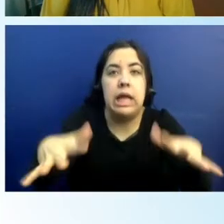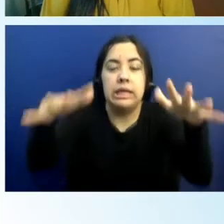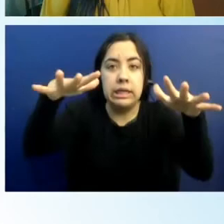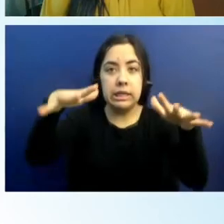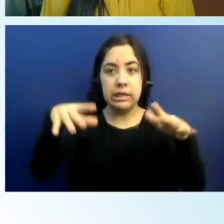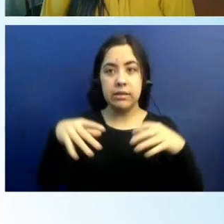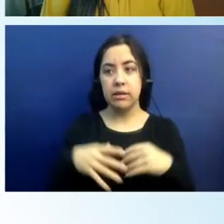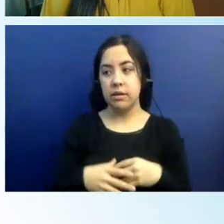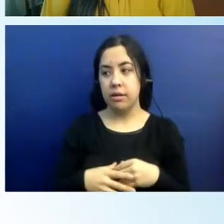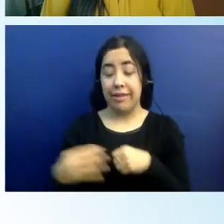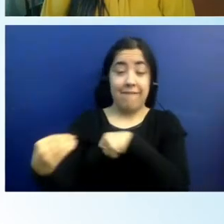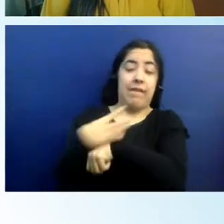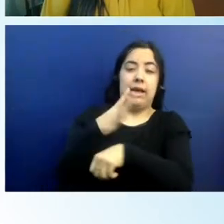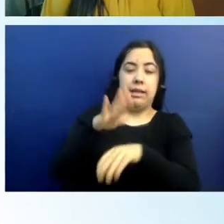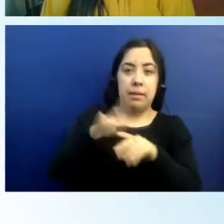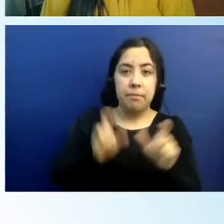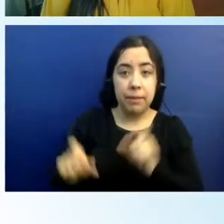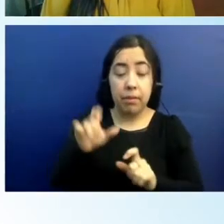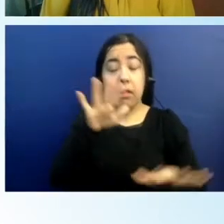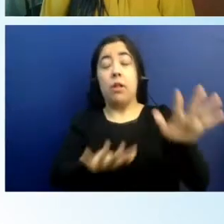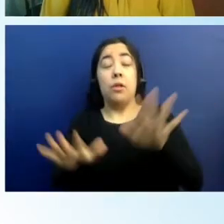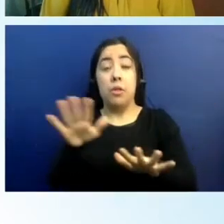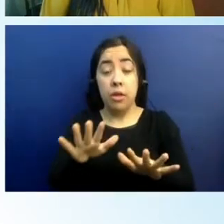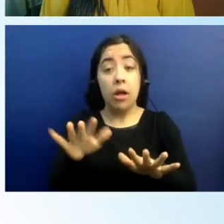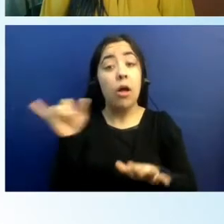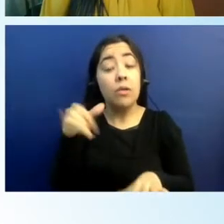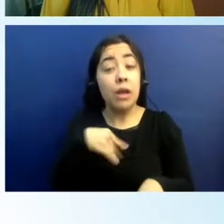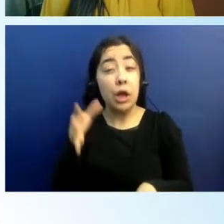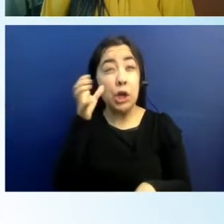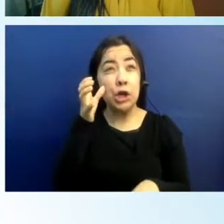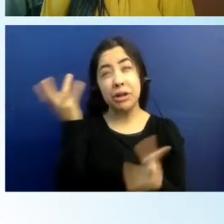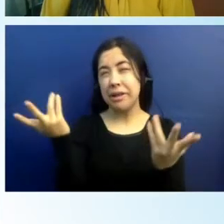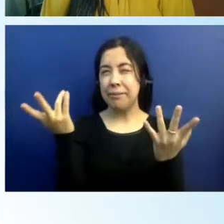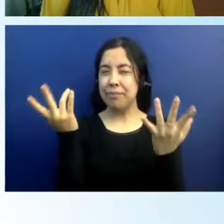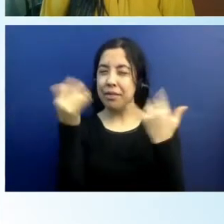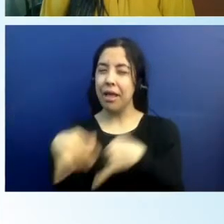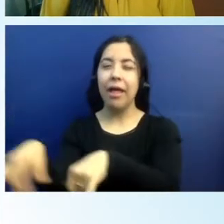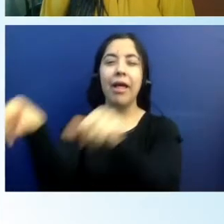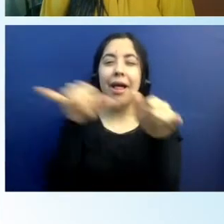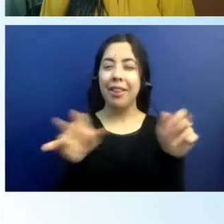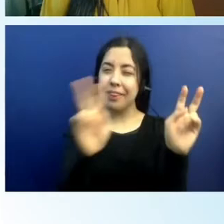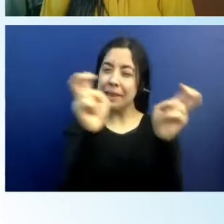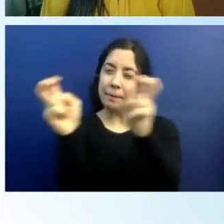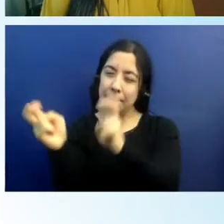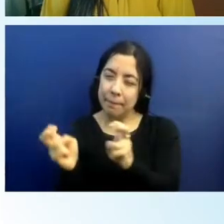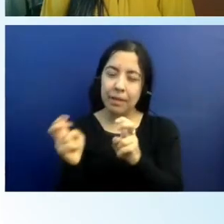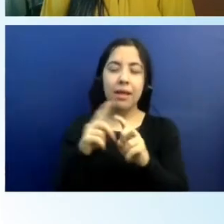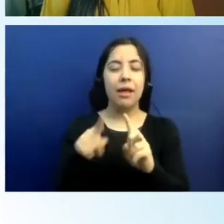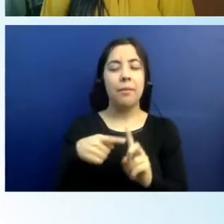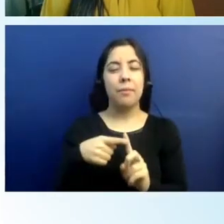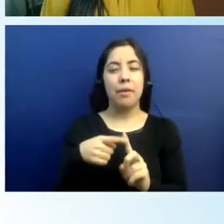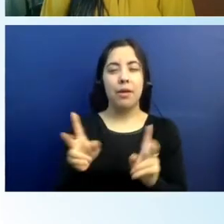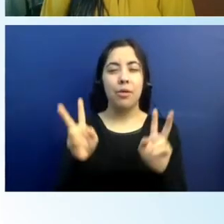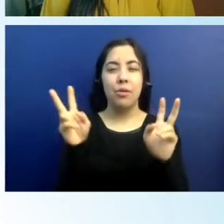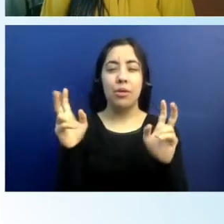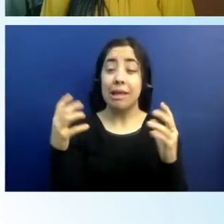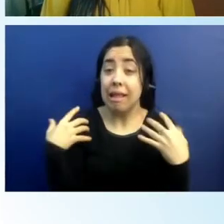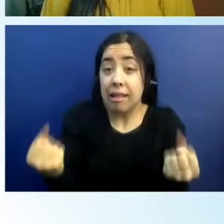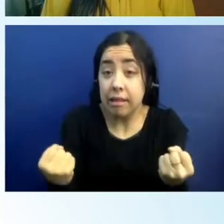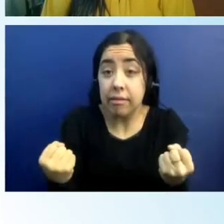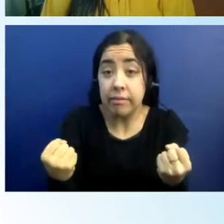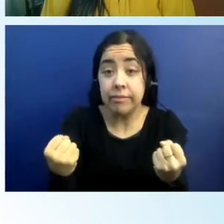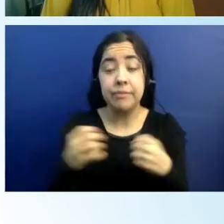And also, though, I heard this theme about healing. It came in a couple forms.